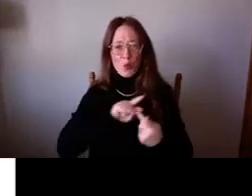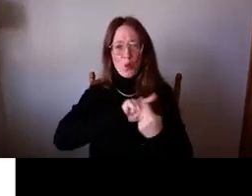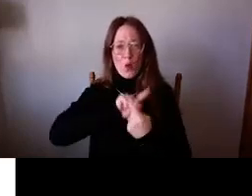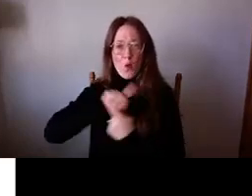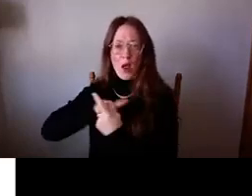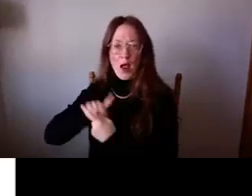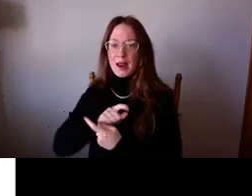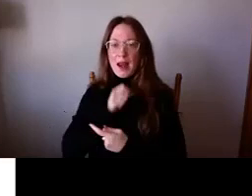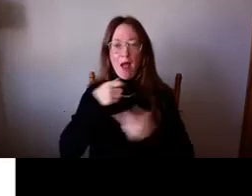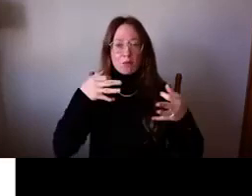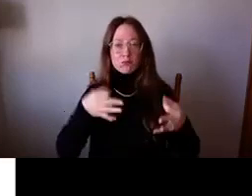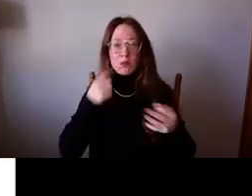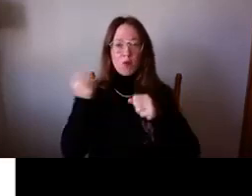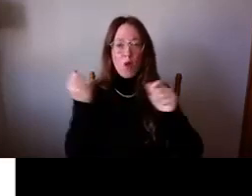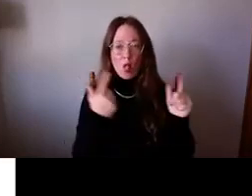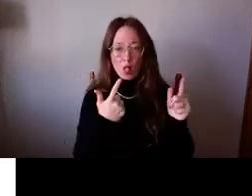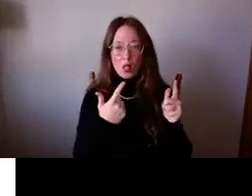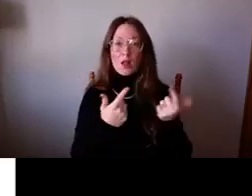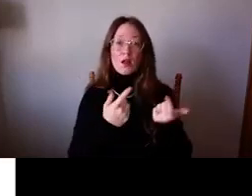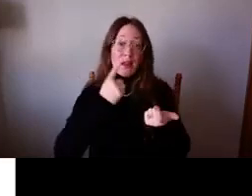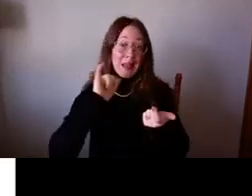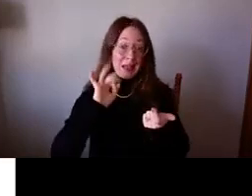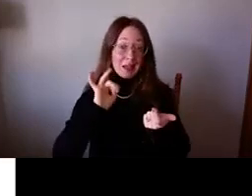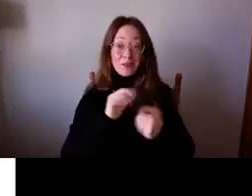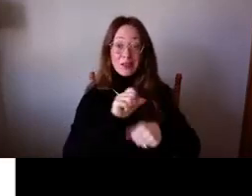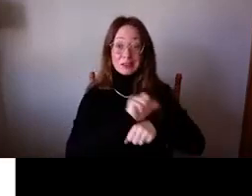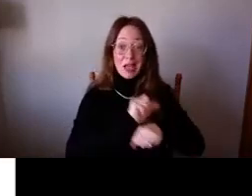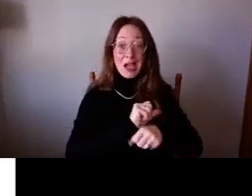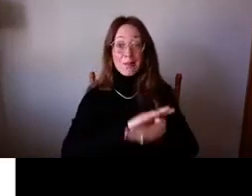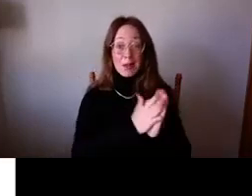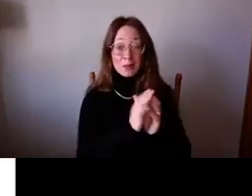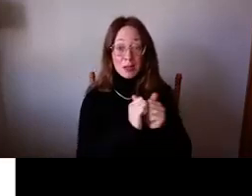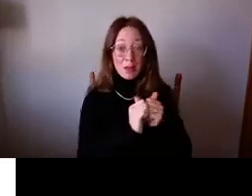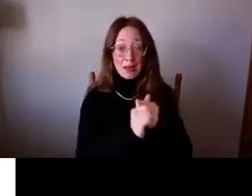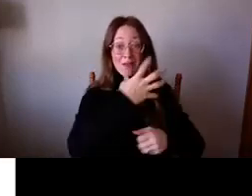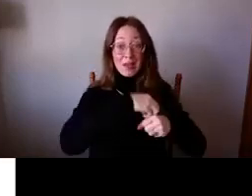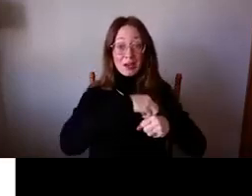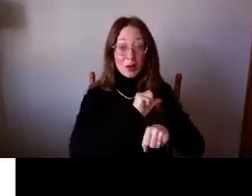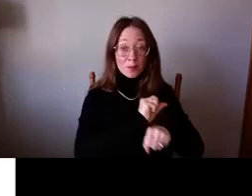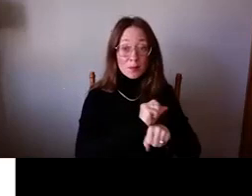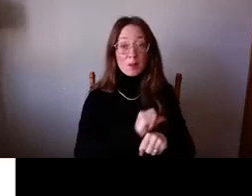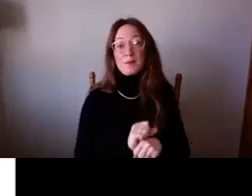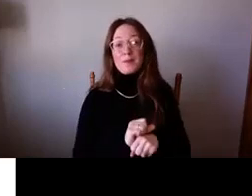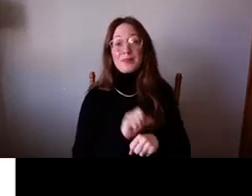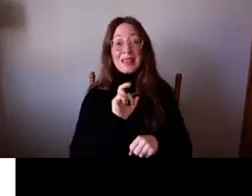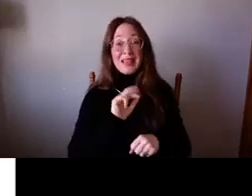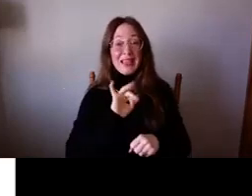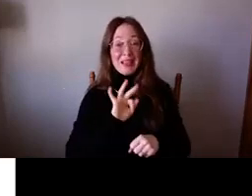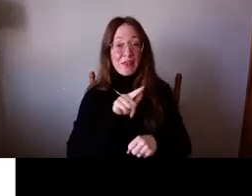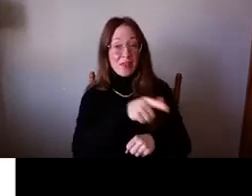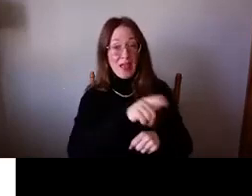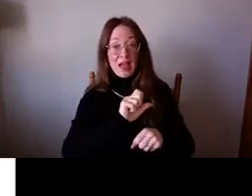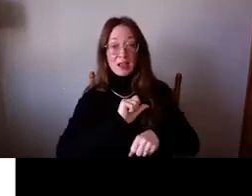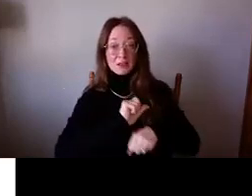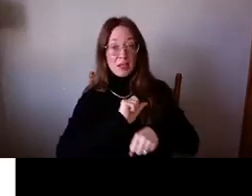whether a site is competitive integrated employment, and that individuals that choose a goal other than competitive integrated employment need to